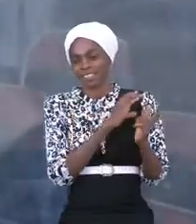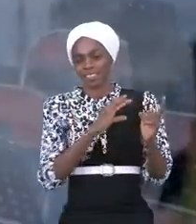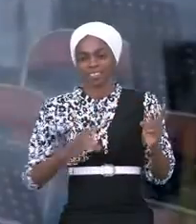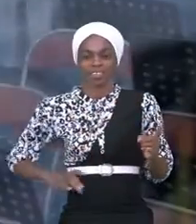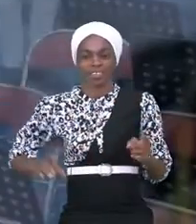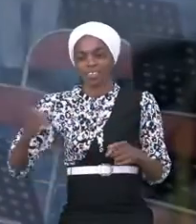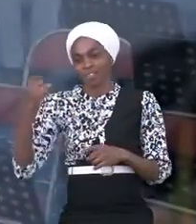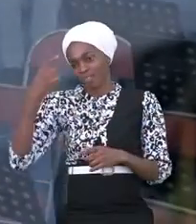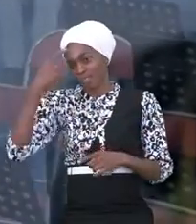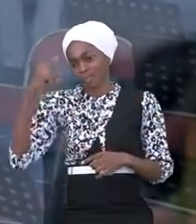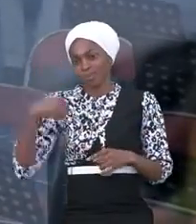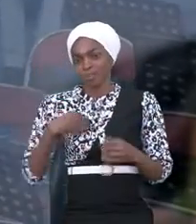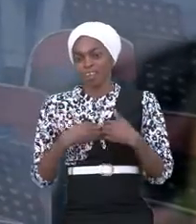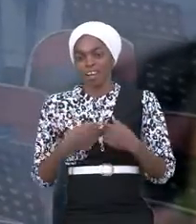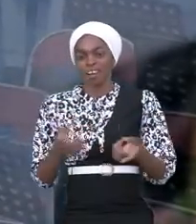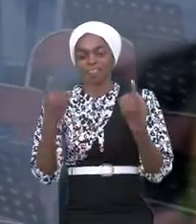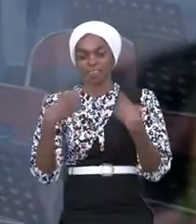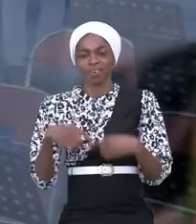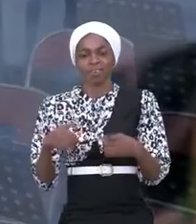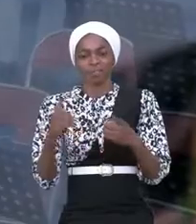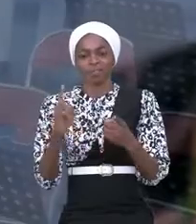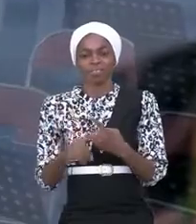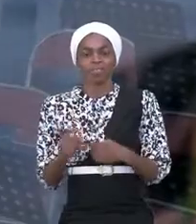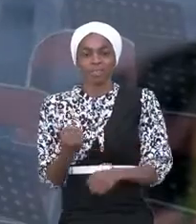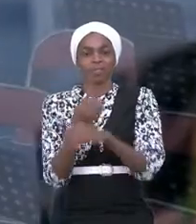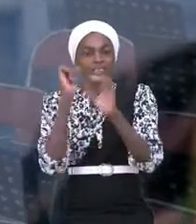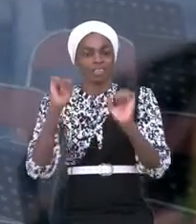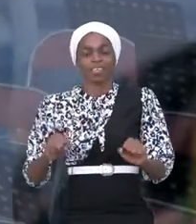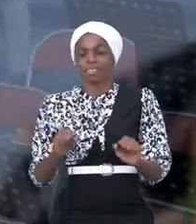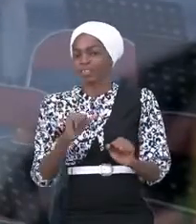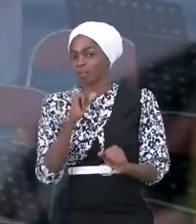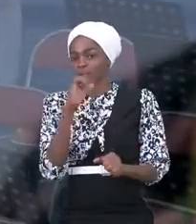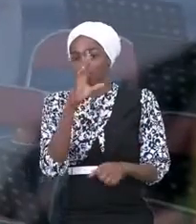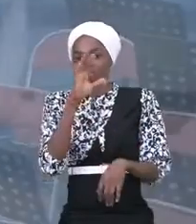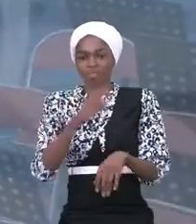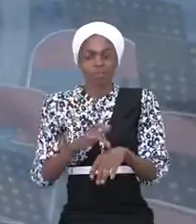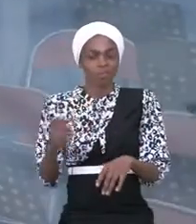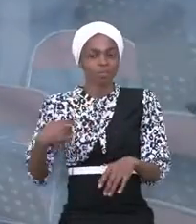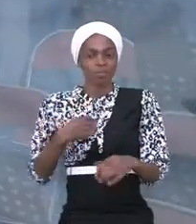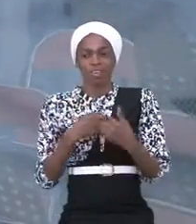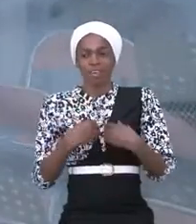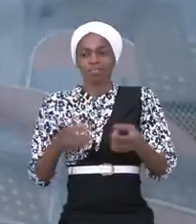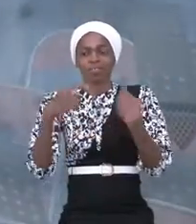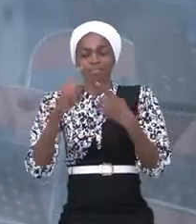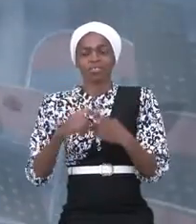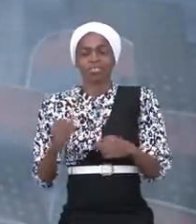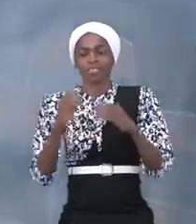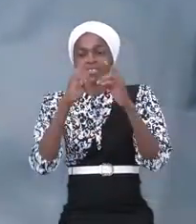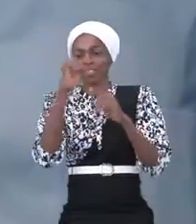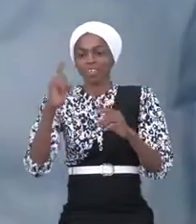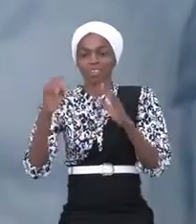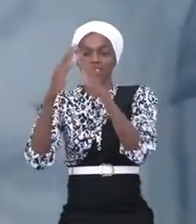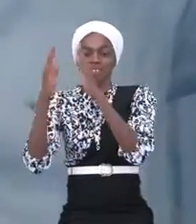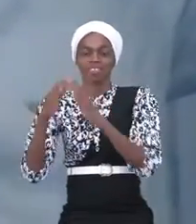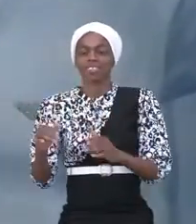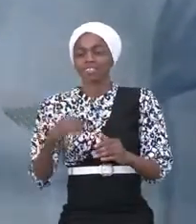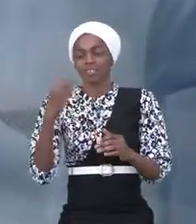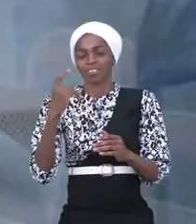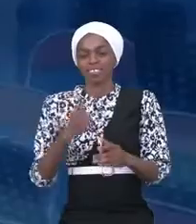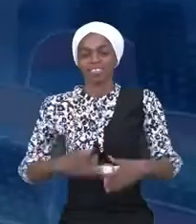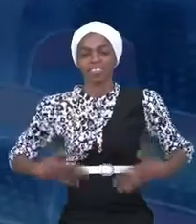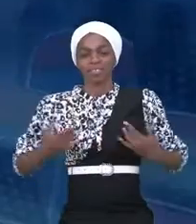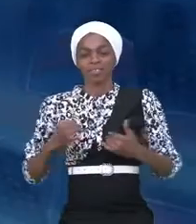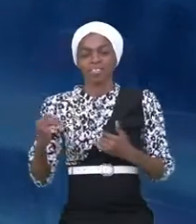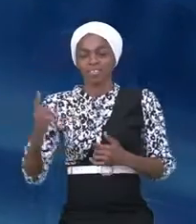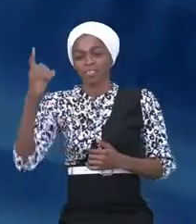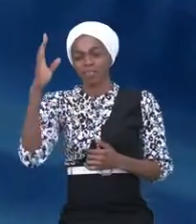come to a mount that can't be touched. We have come to Zion, the city of the living God. We have